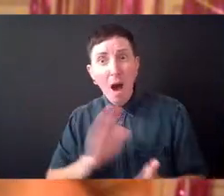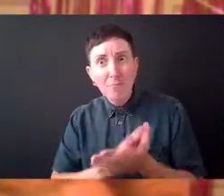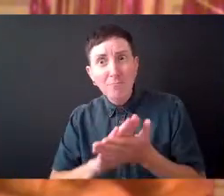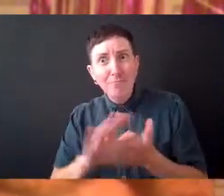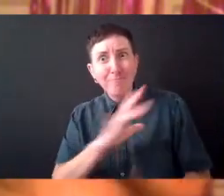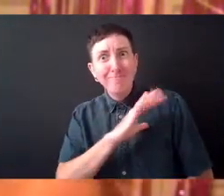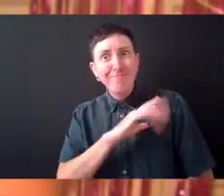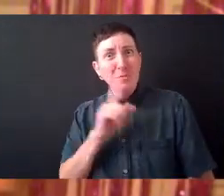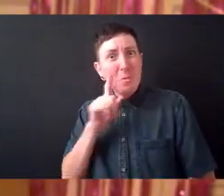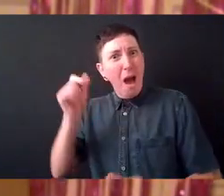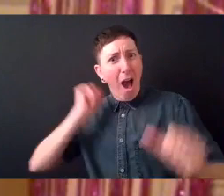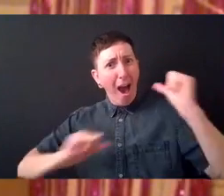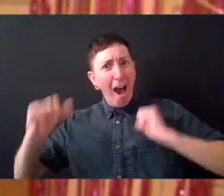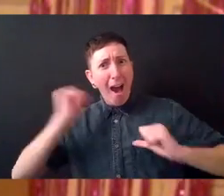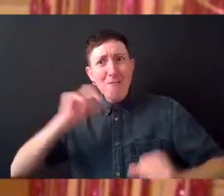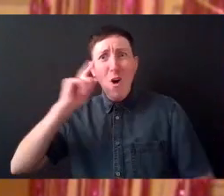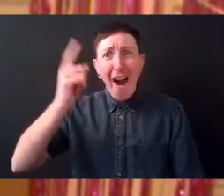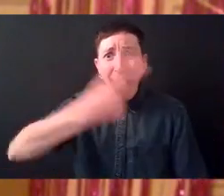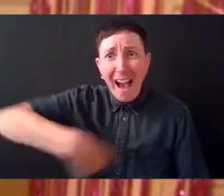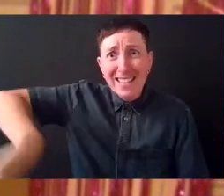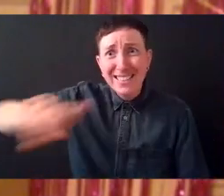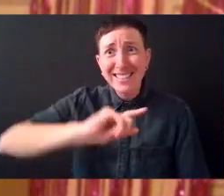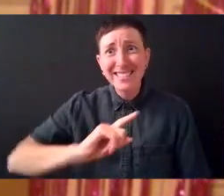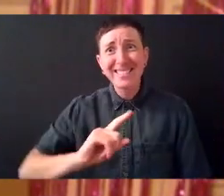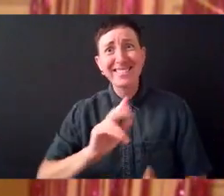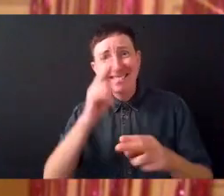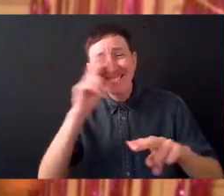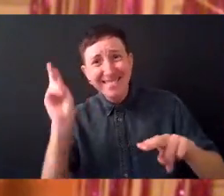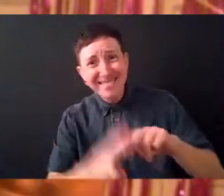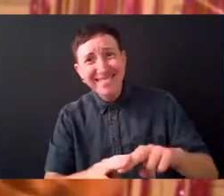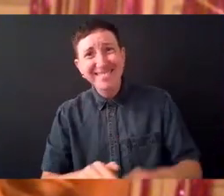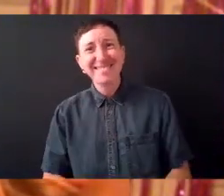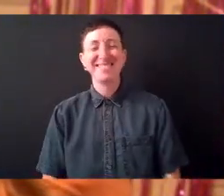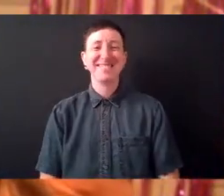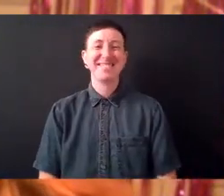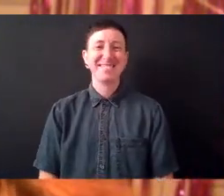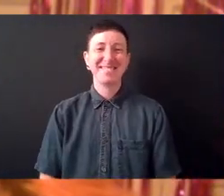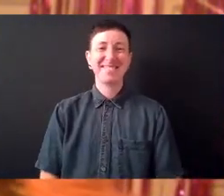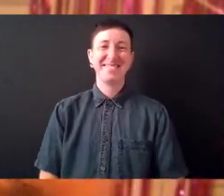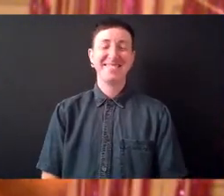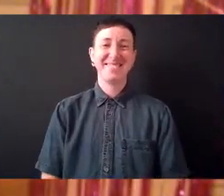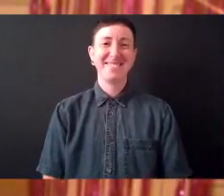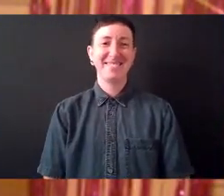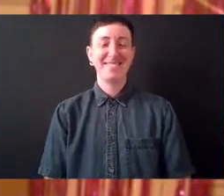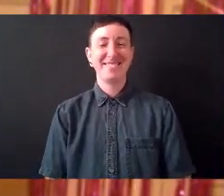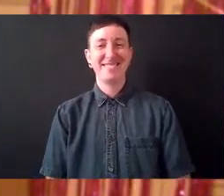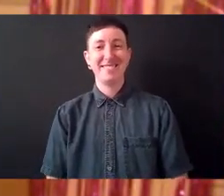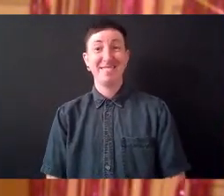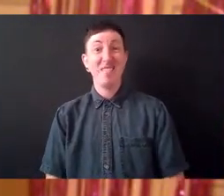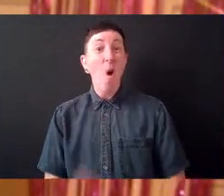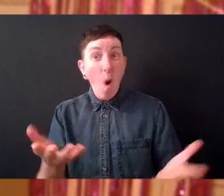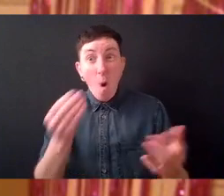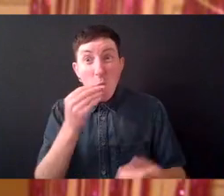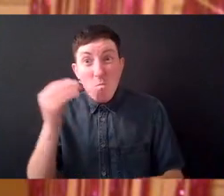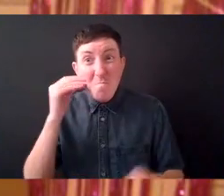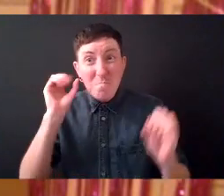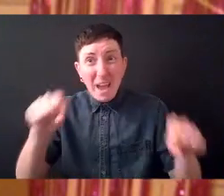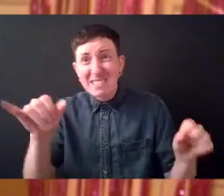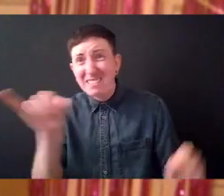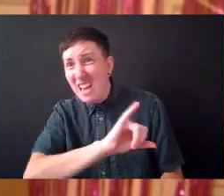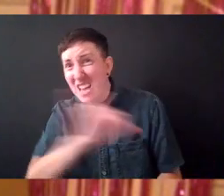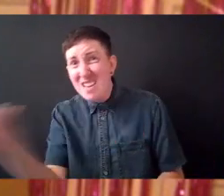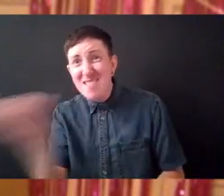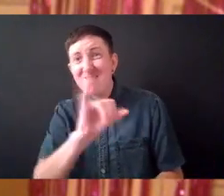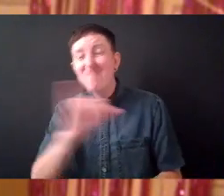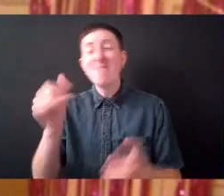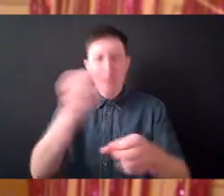us. So remember that when you're creating your own Pride puppets, they can put on spectacular performances for